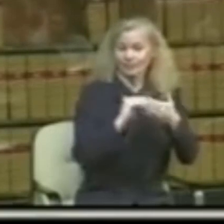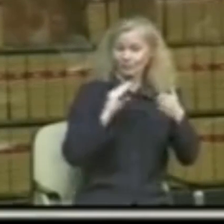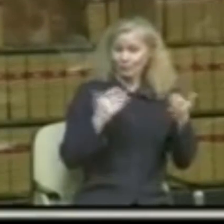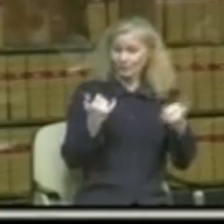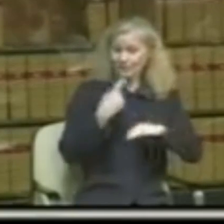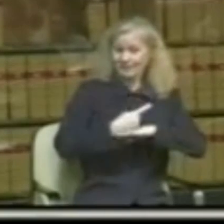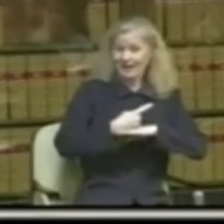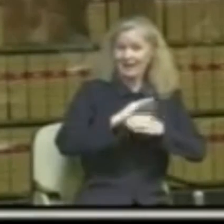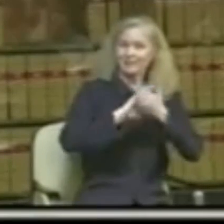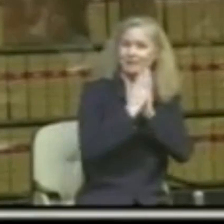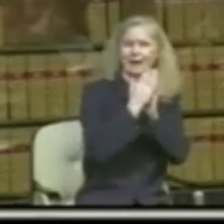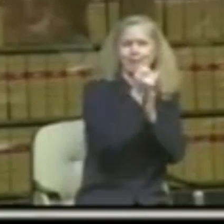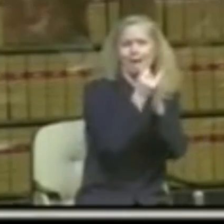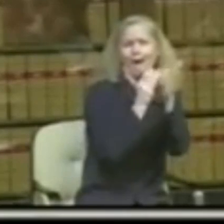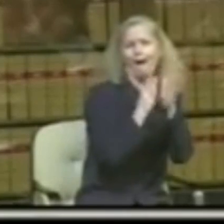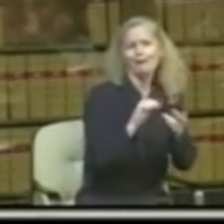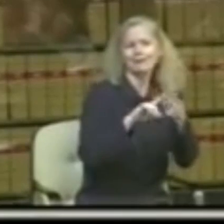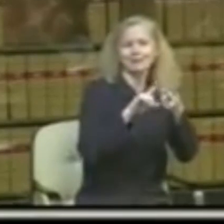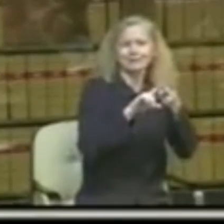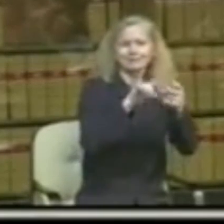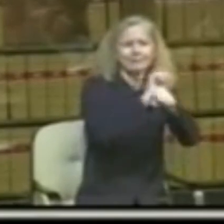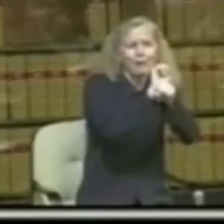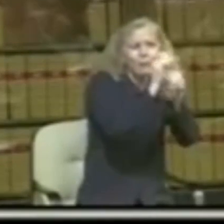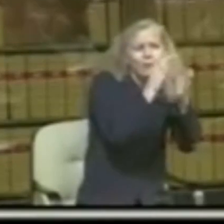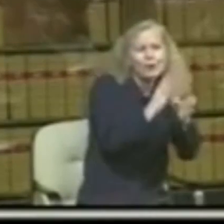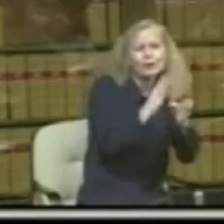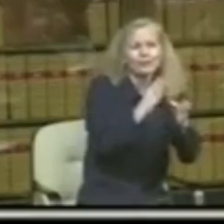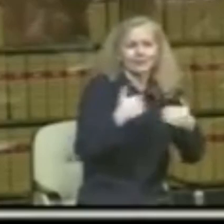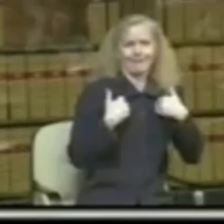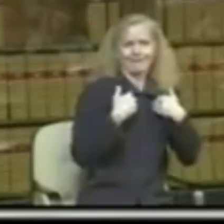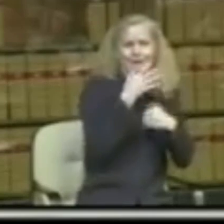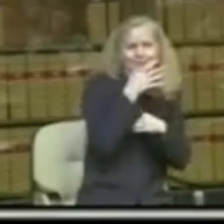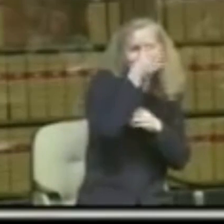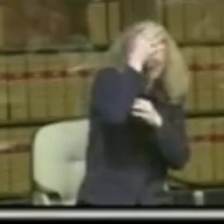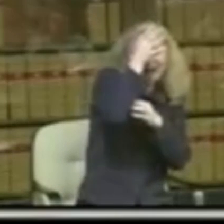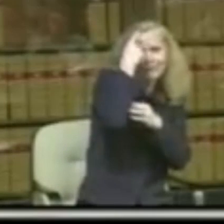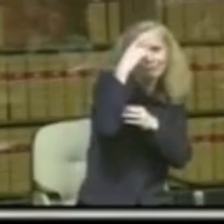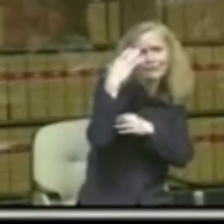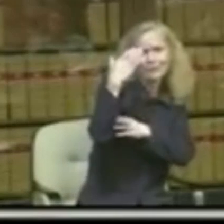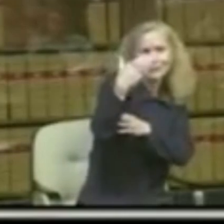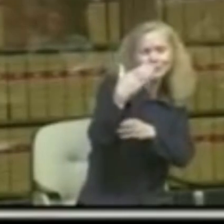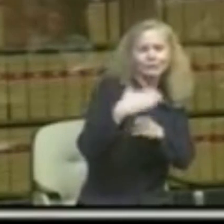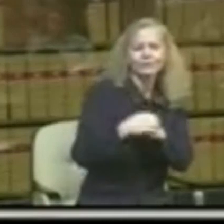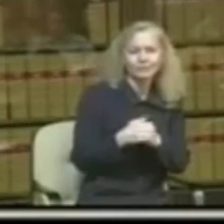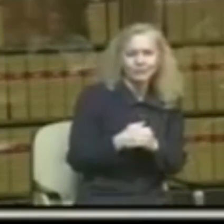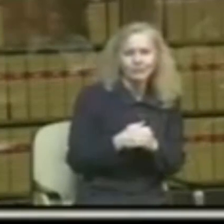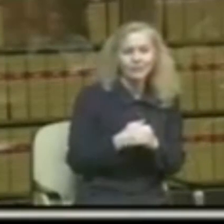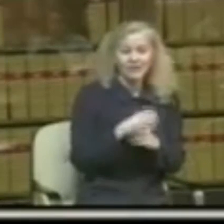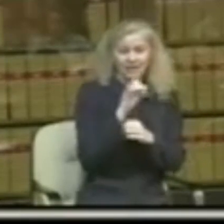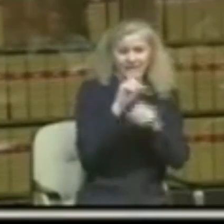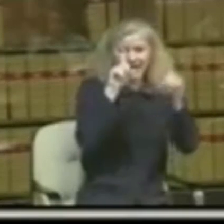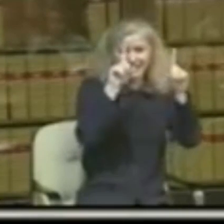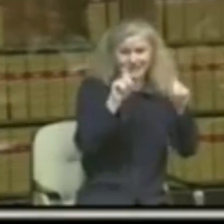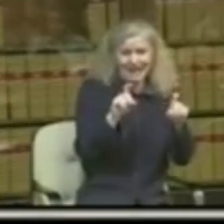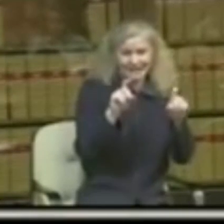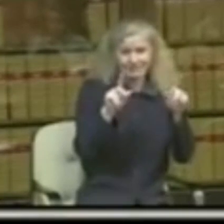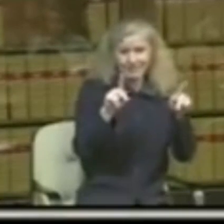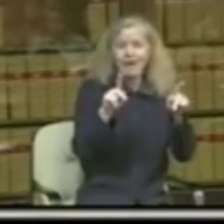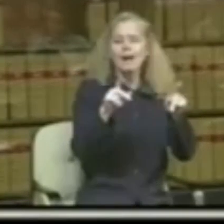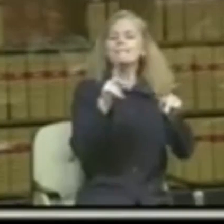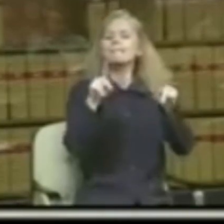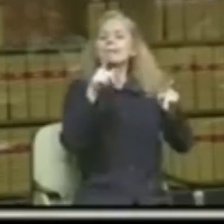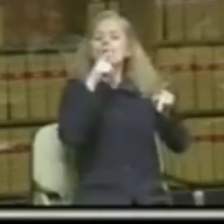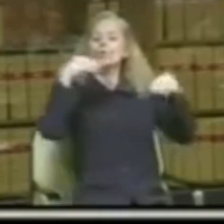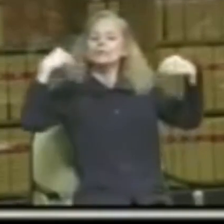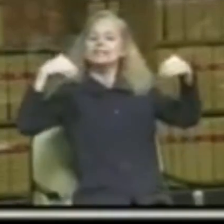entrepreneurs, artists, and tradespeople, and the young parents of tomorrow. I don't think that the test vendors of today have the capacity